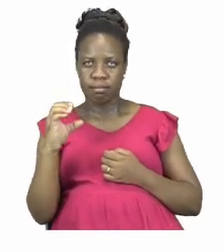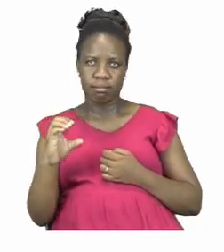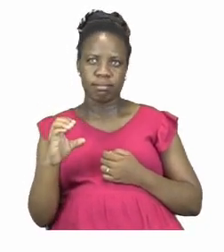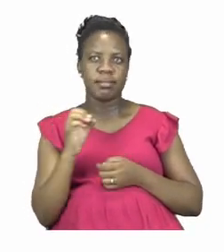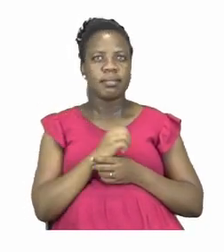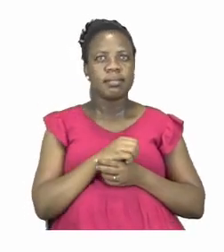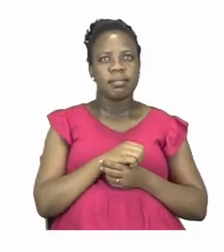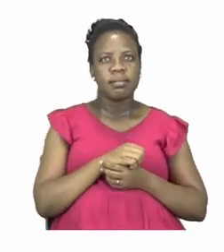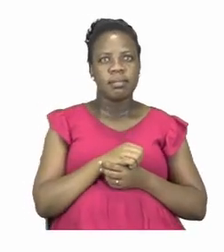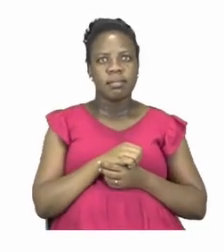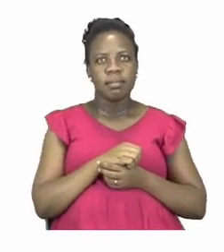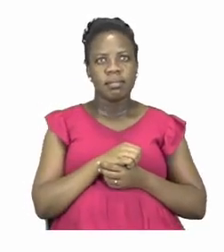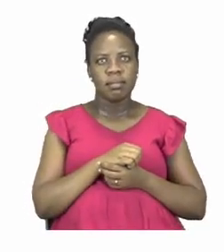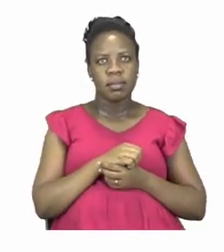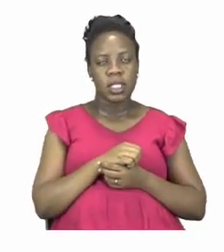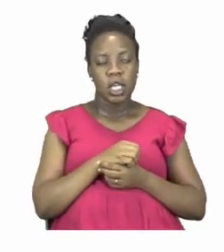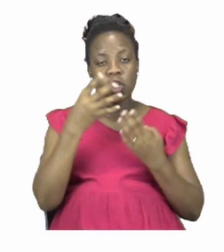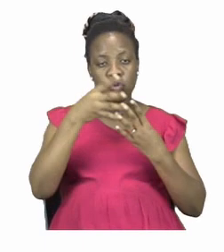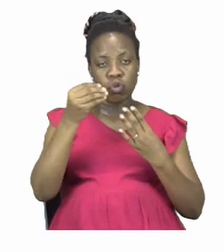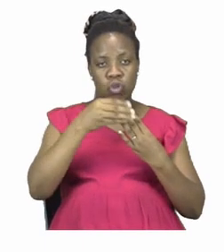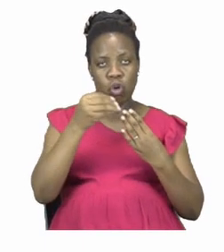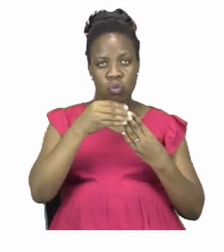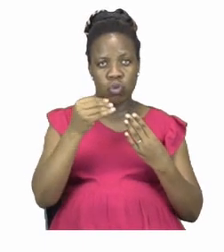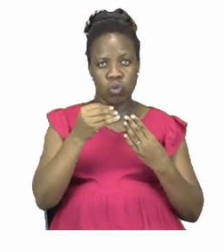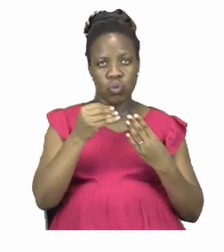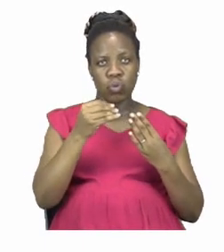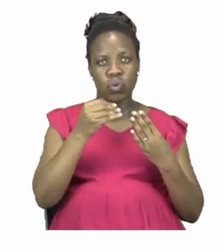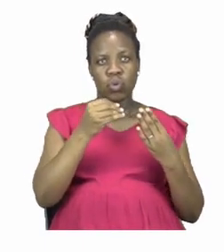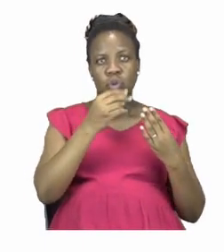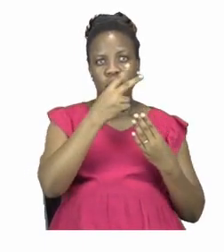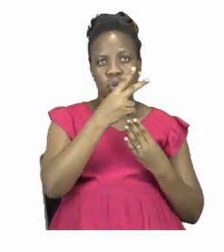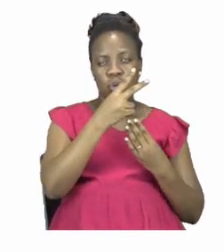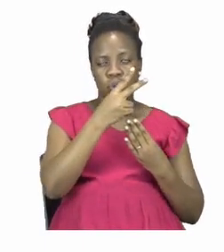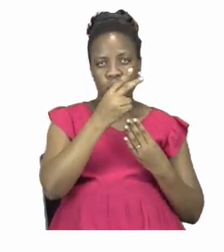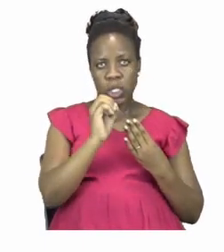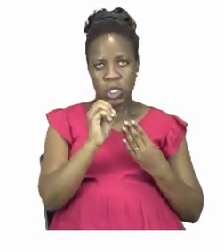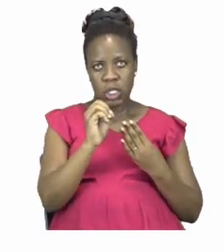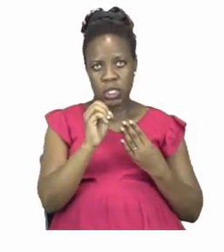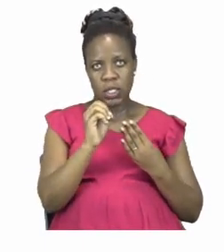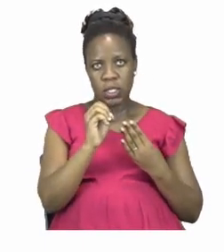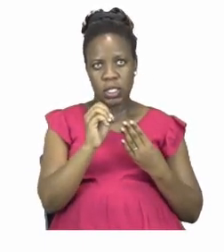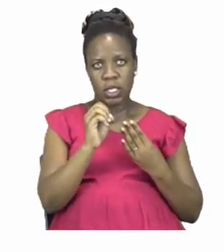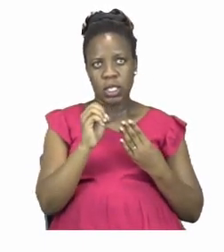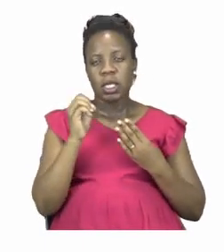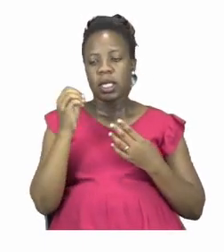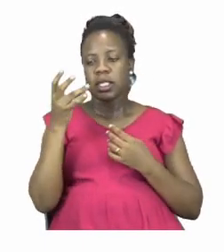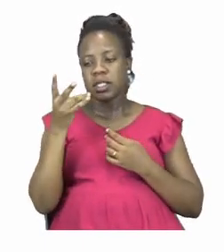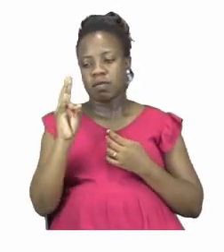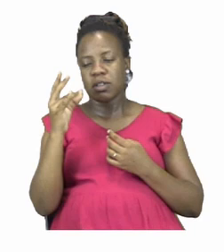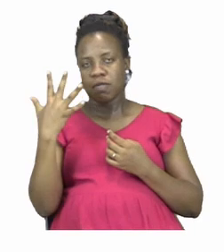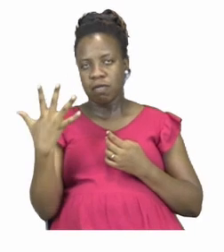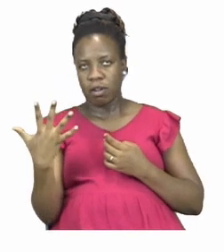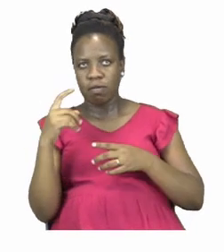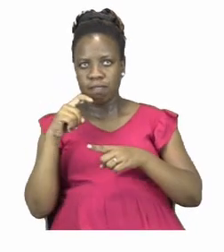have $20 in notes and you have 75 cents available. All right, so if